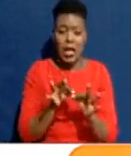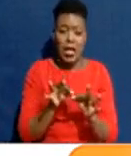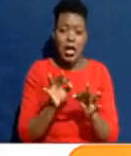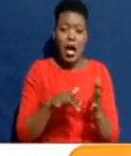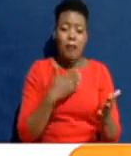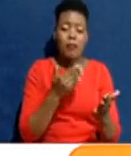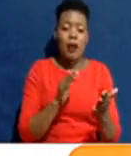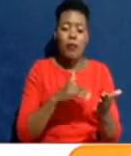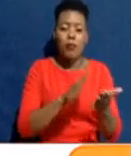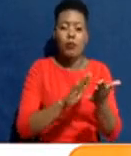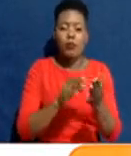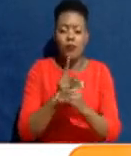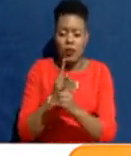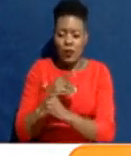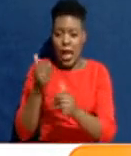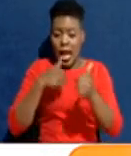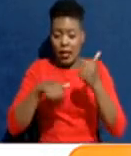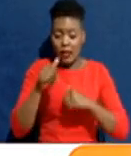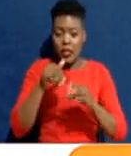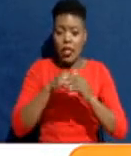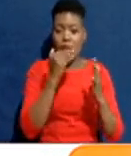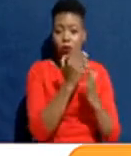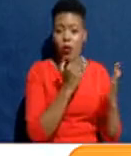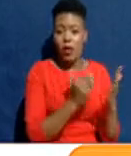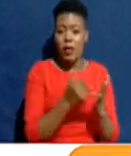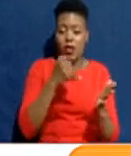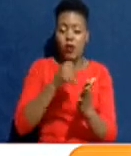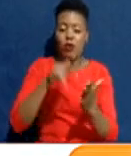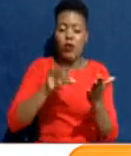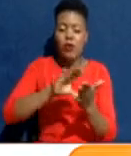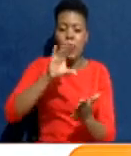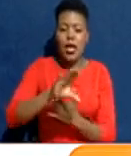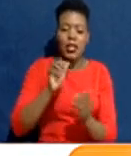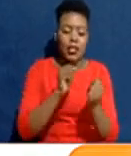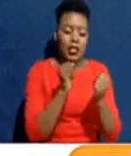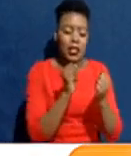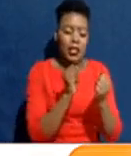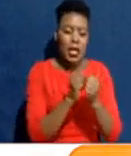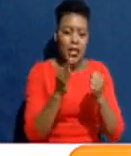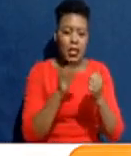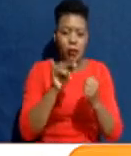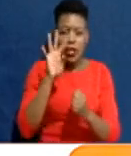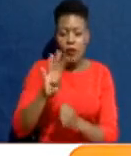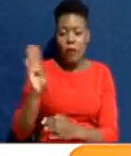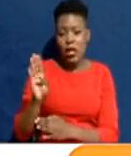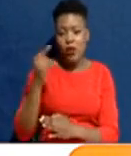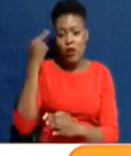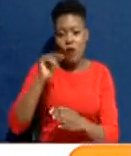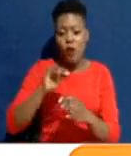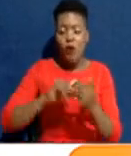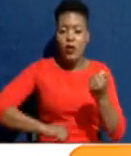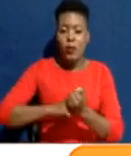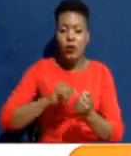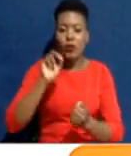proposed allocation for the various activities and programs include Kenya shillings 18.4 billion for the universal health care